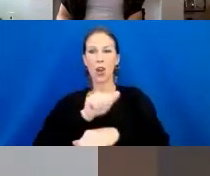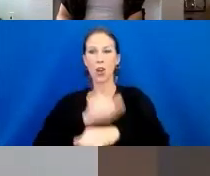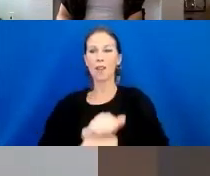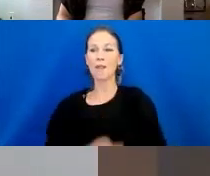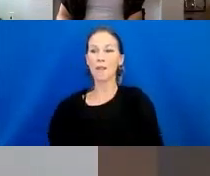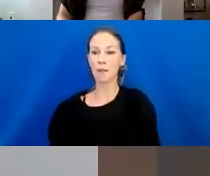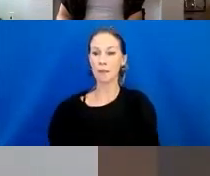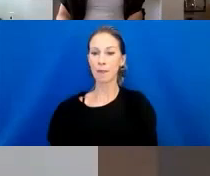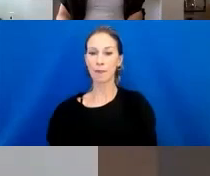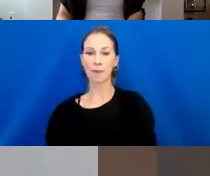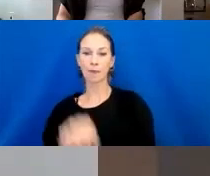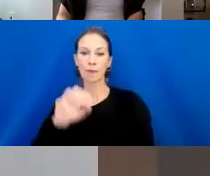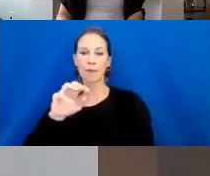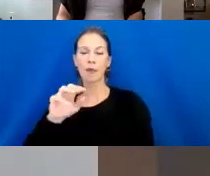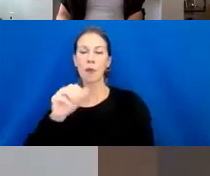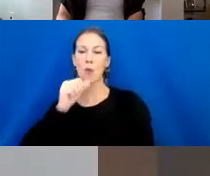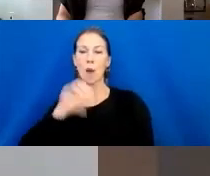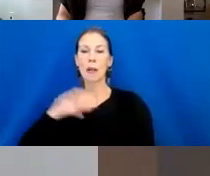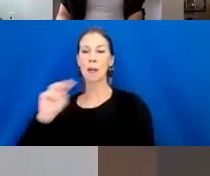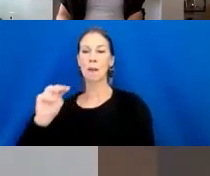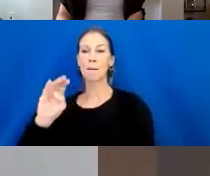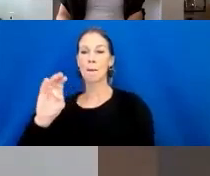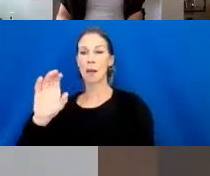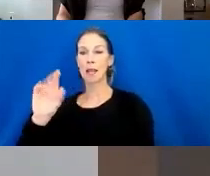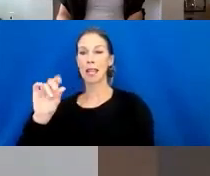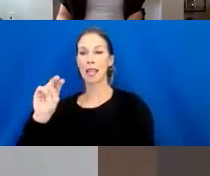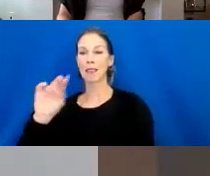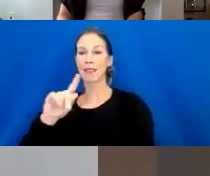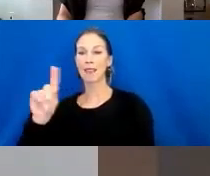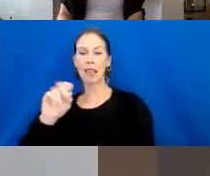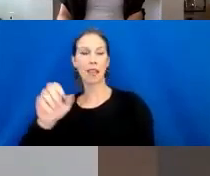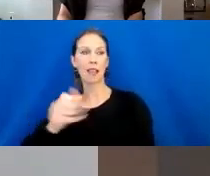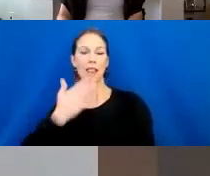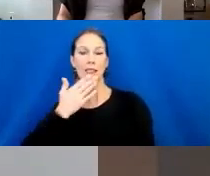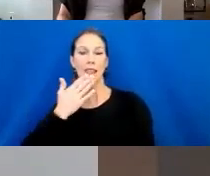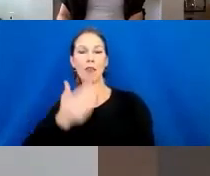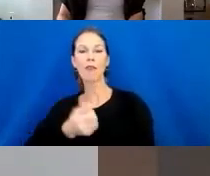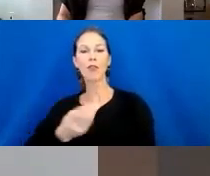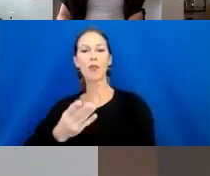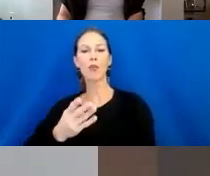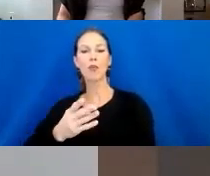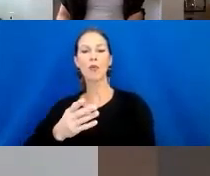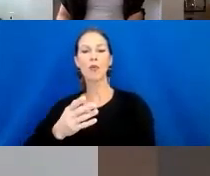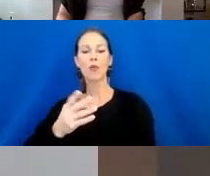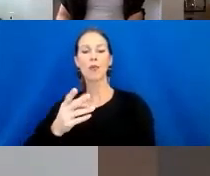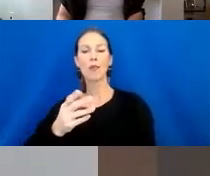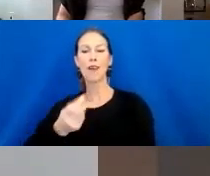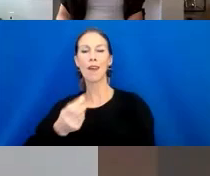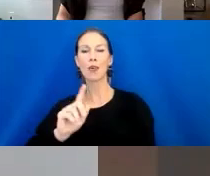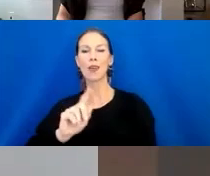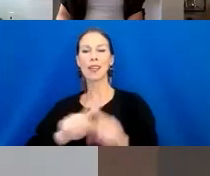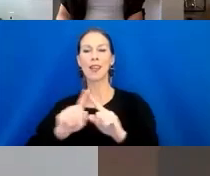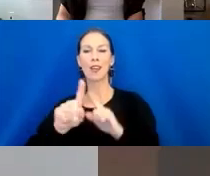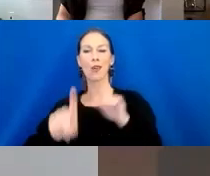Thank you. And then just a couple other items. There were a couple of comments of attendees mentioning that Rachel,